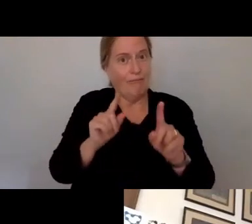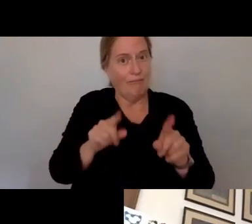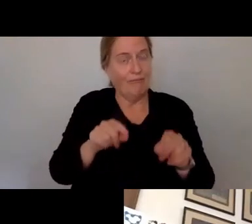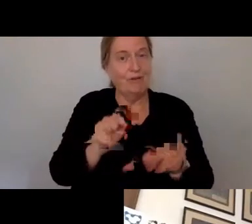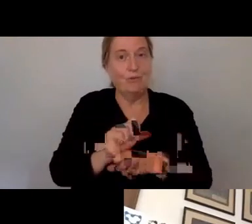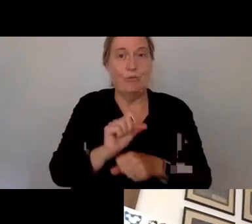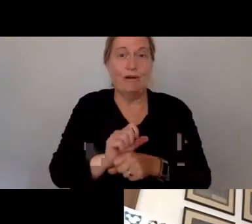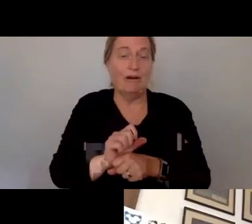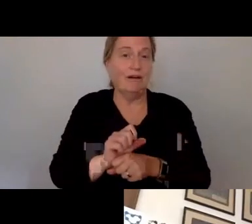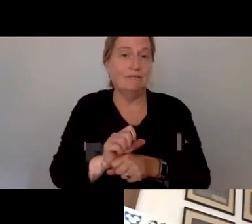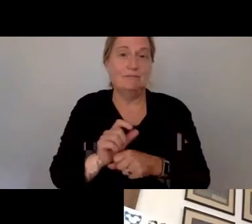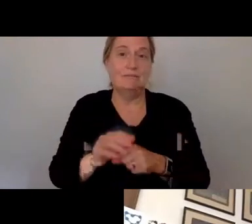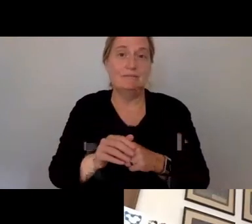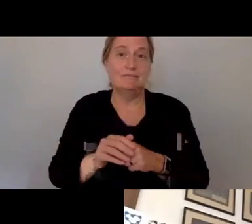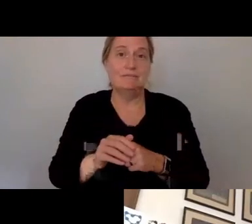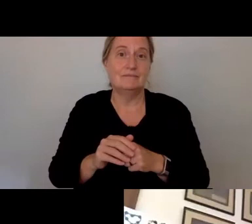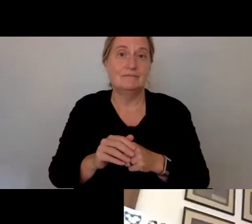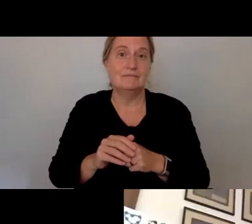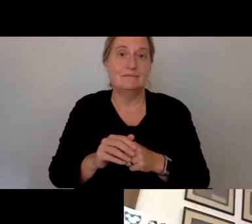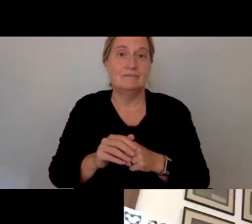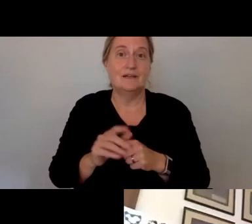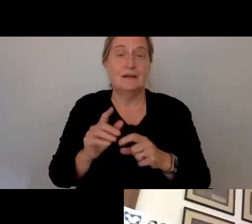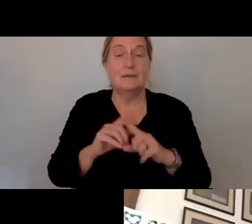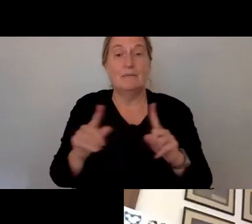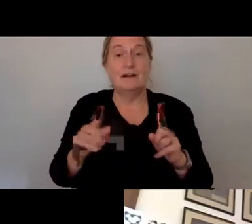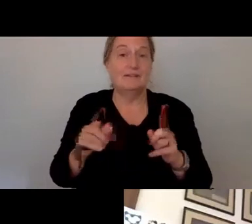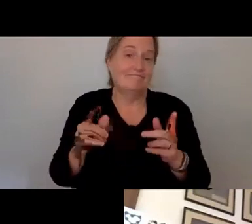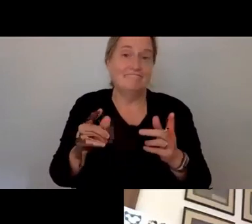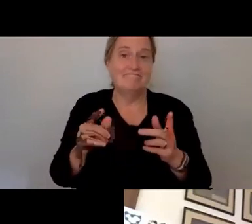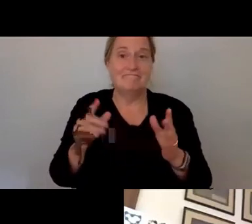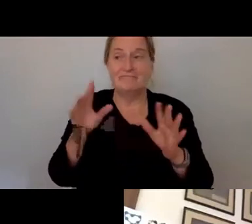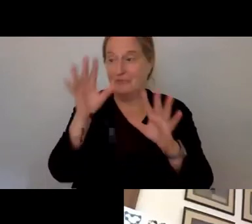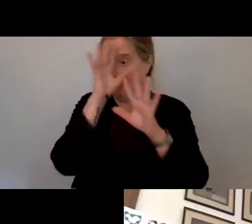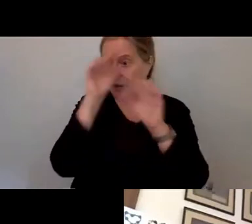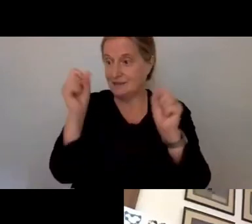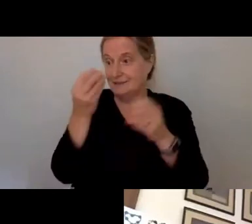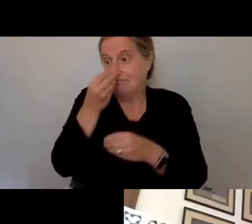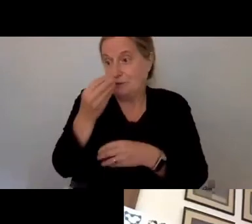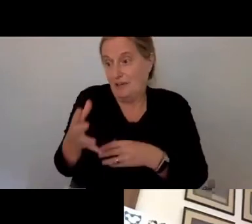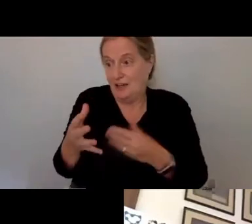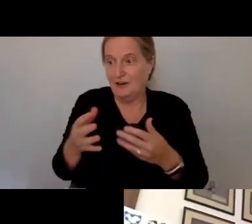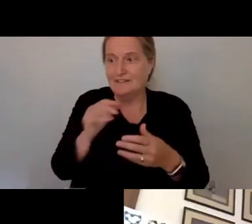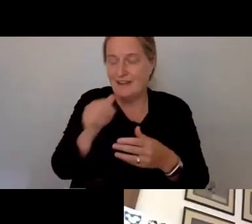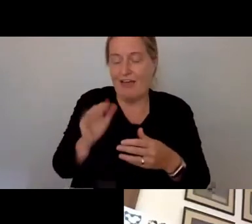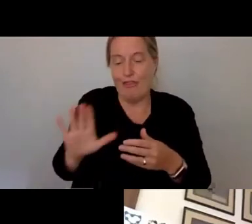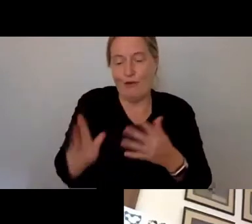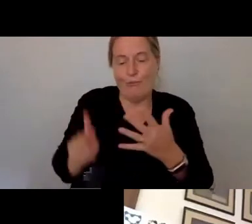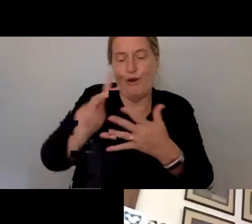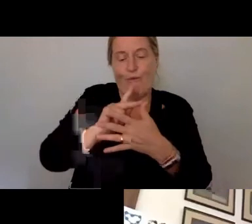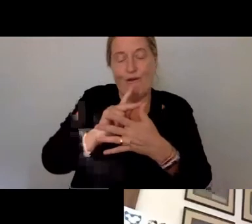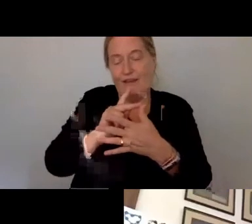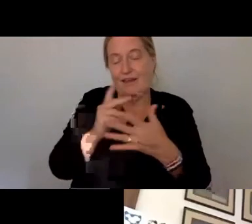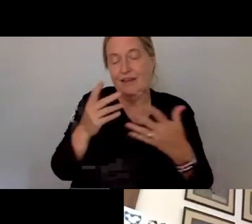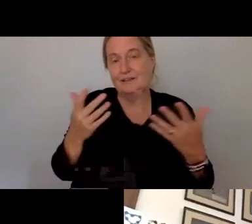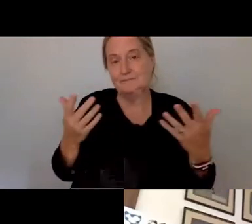and some indifference from the chief executive, where this is not one of their priorities, then